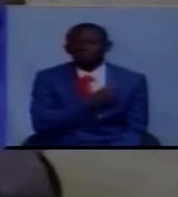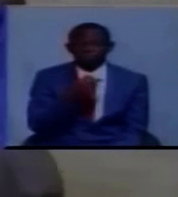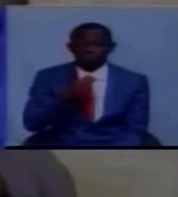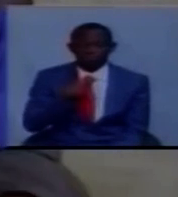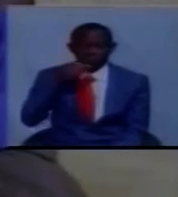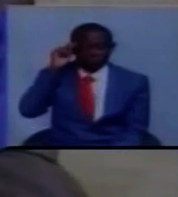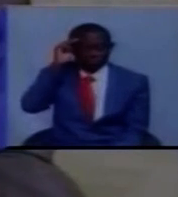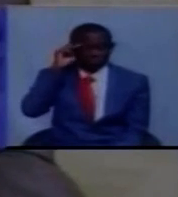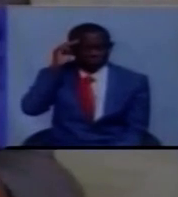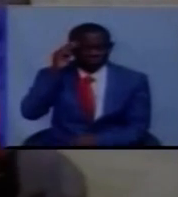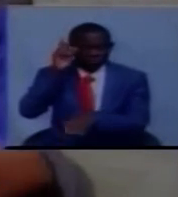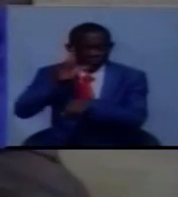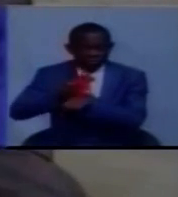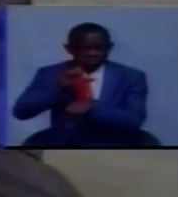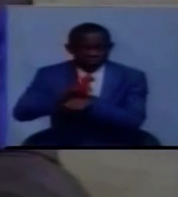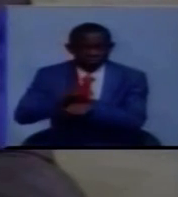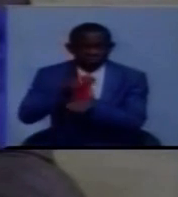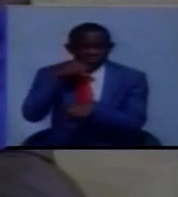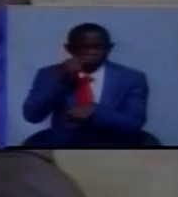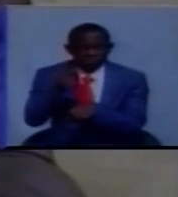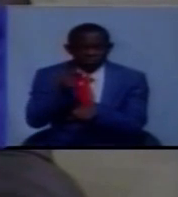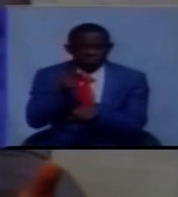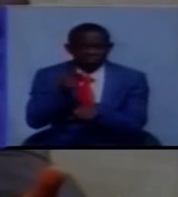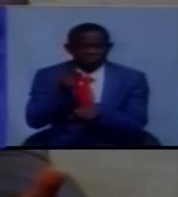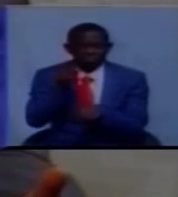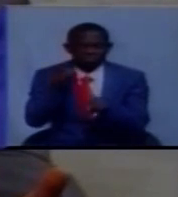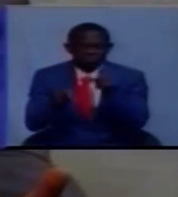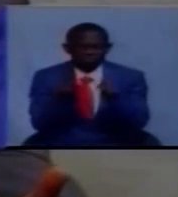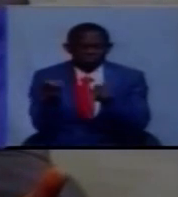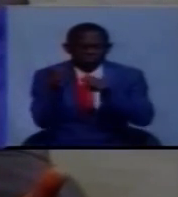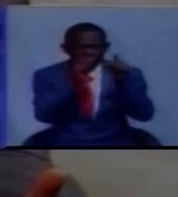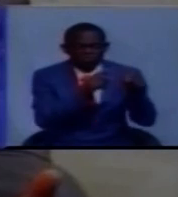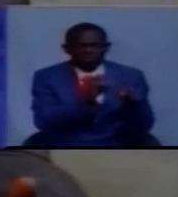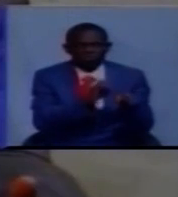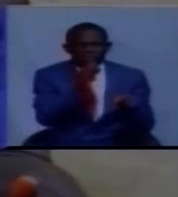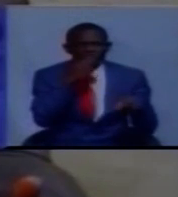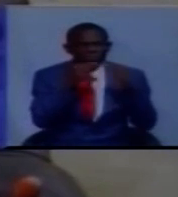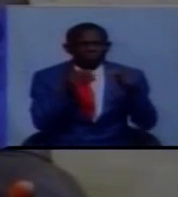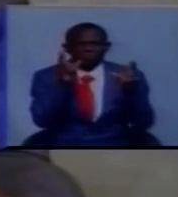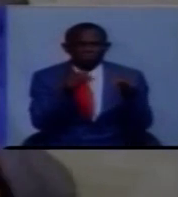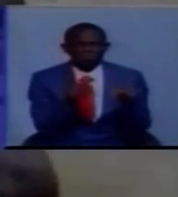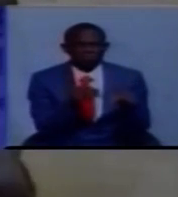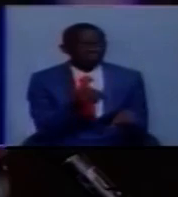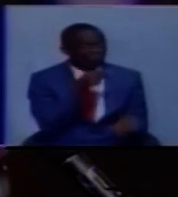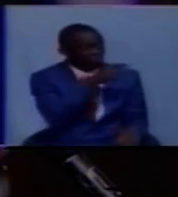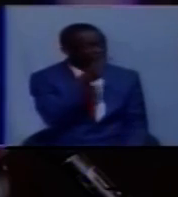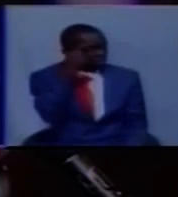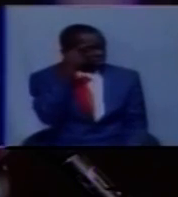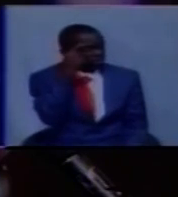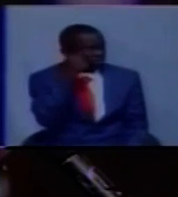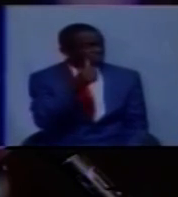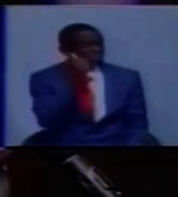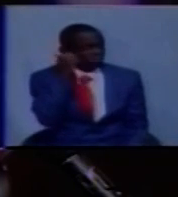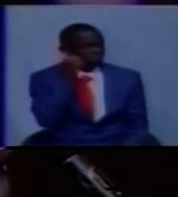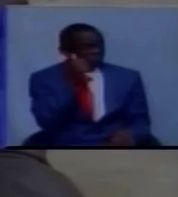functions in collaboration with the Minister of Labour, we don't go to Intercontinental. So that's the only thing you can do. That's the only thing you can do. That's the only thing.